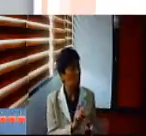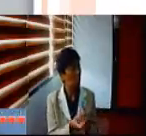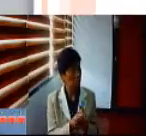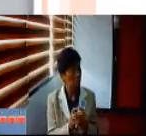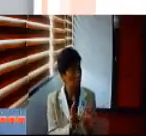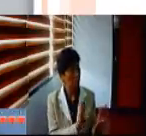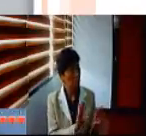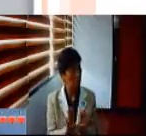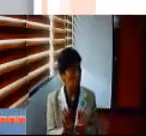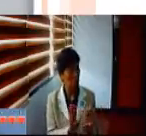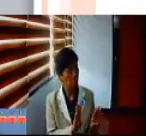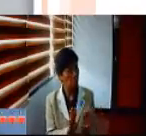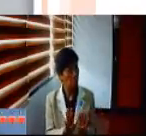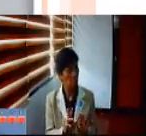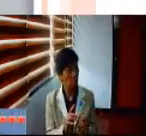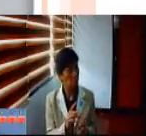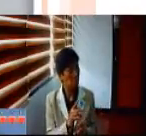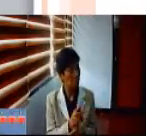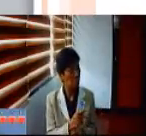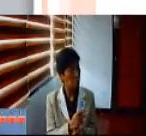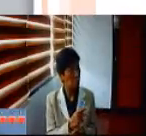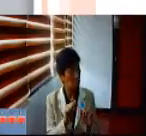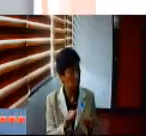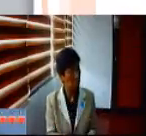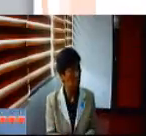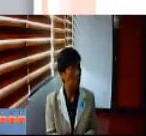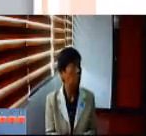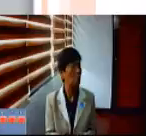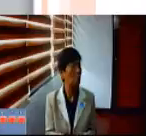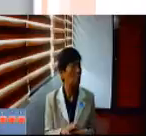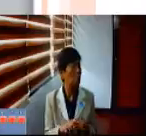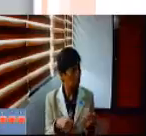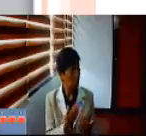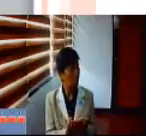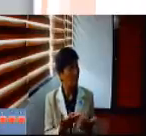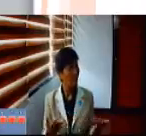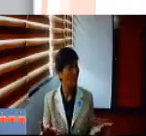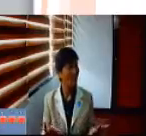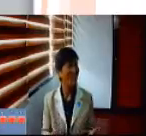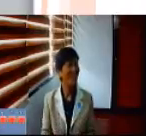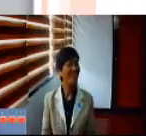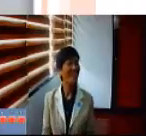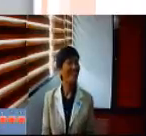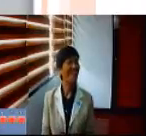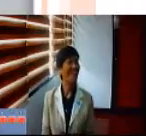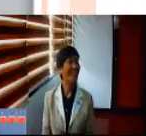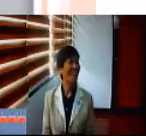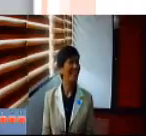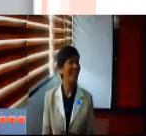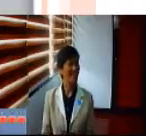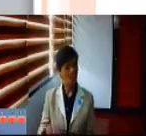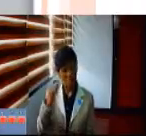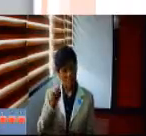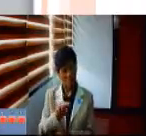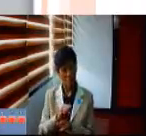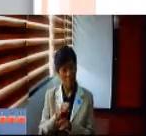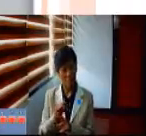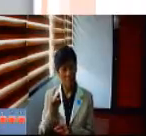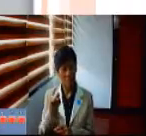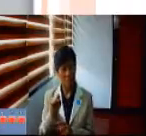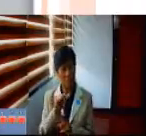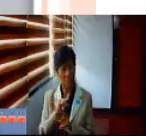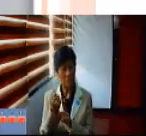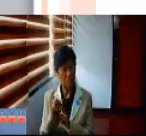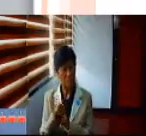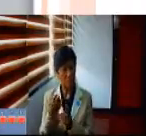or reproductive ability? All of them. All of them. For the socioeconomic